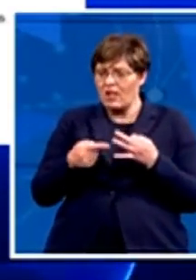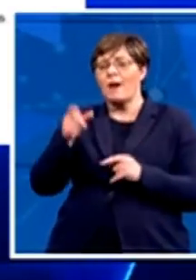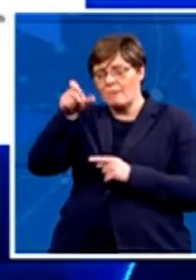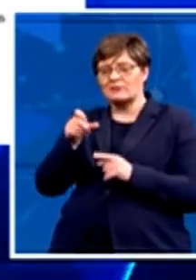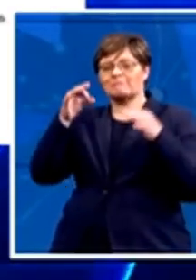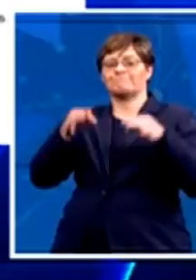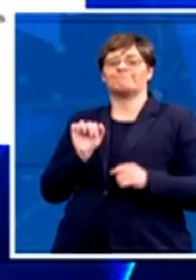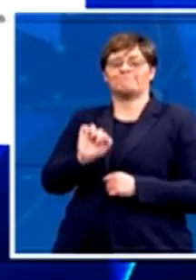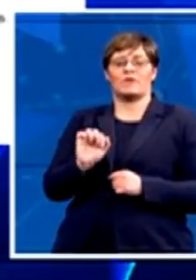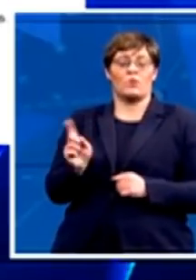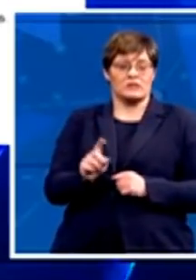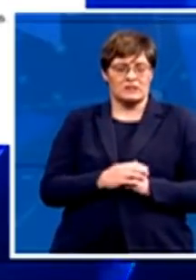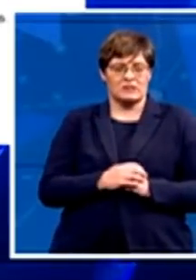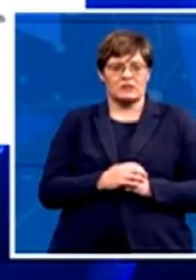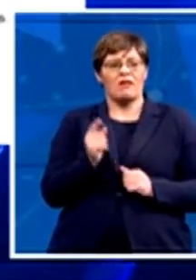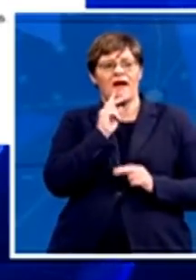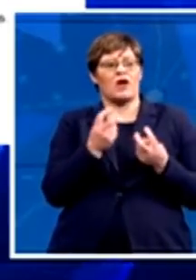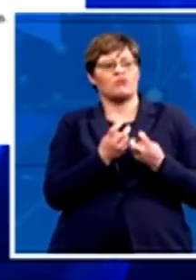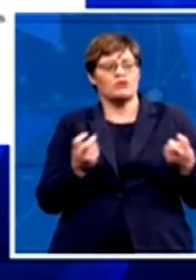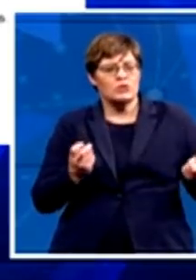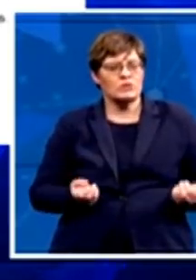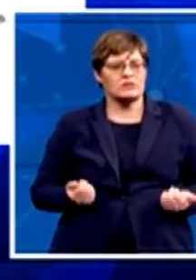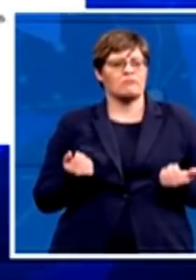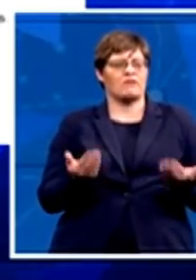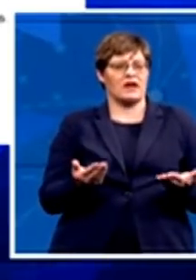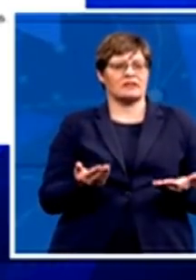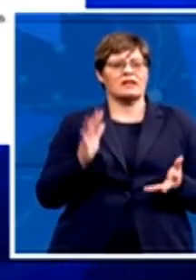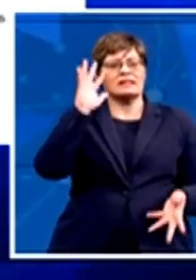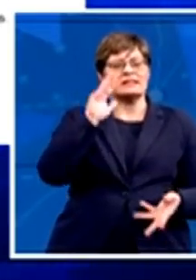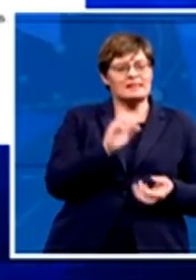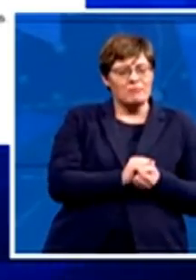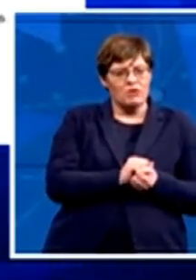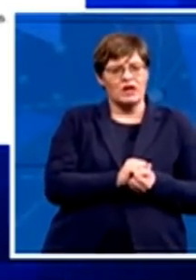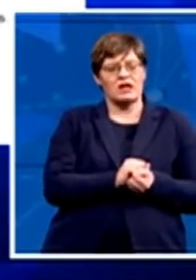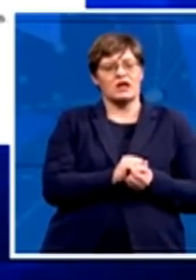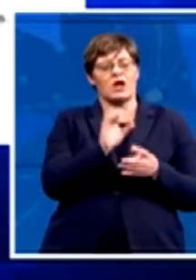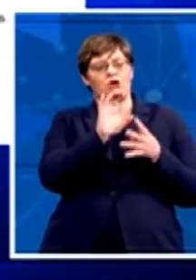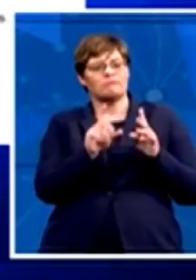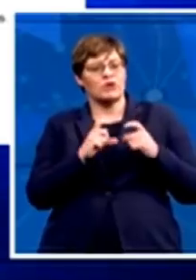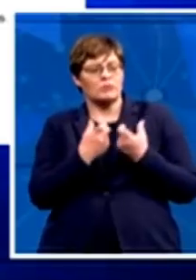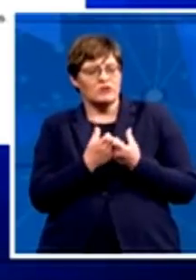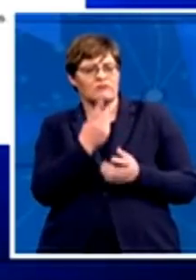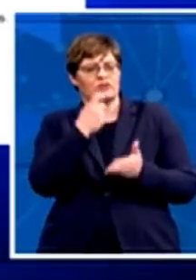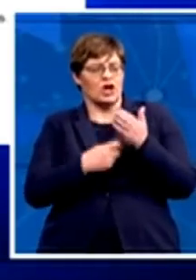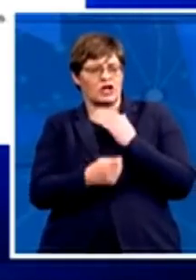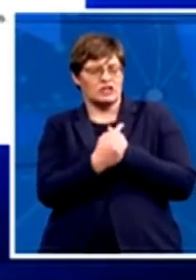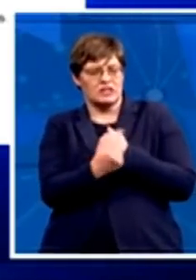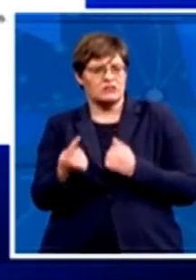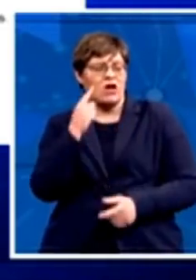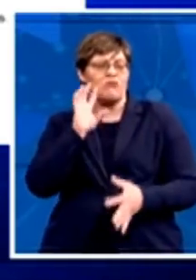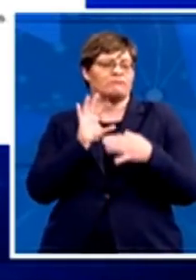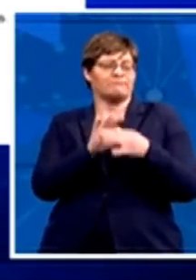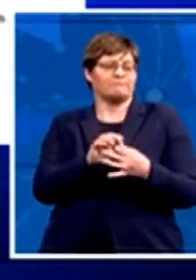may provide a summary to the committee on each charge, a summary of the related evidence, assist the committee in